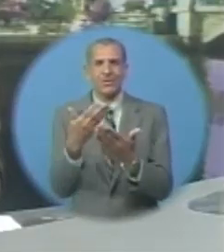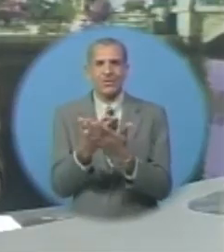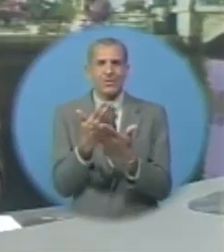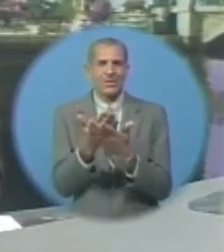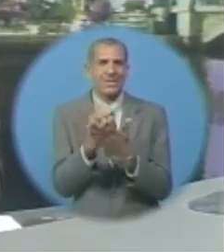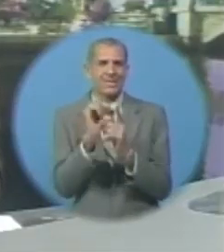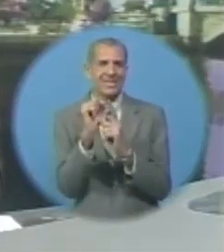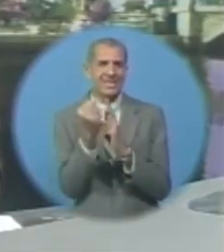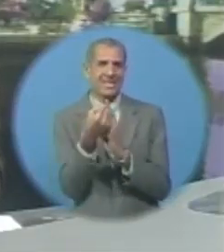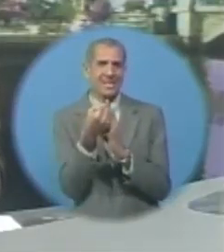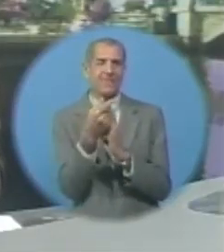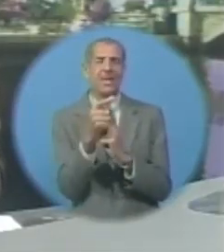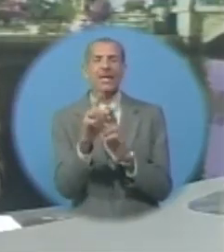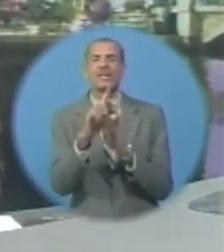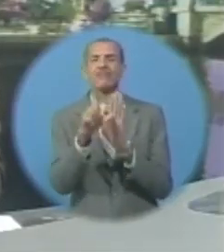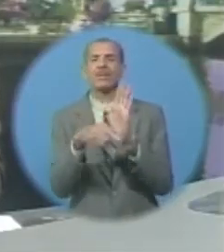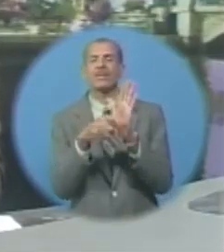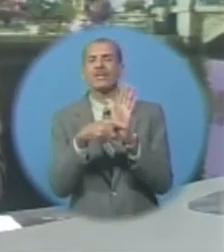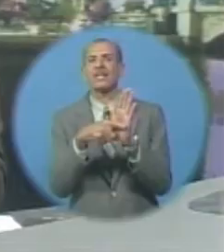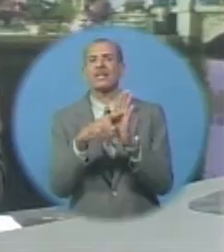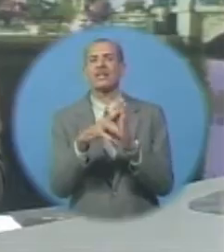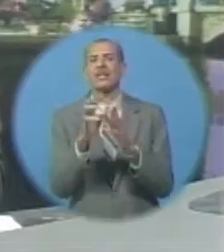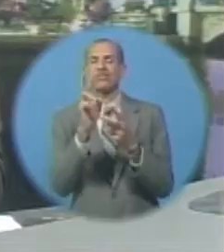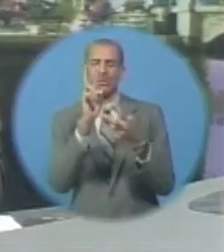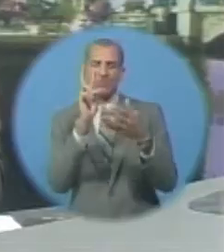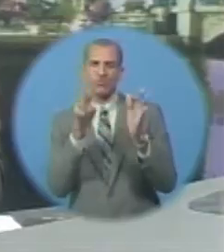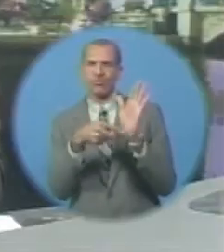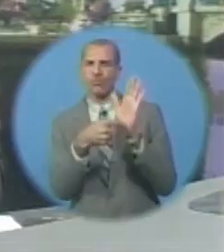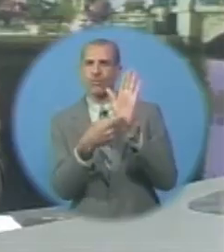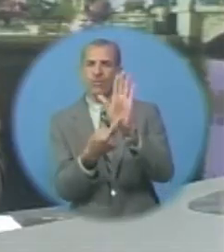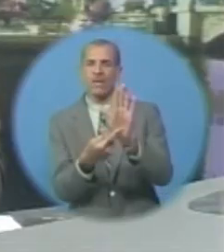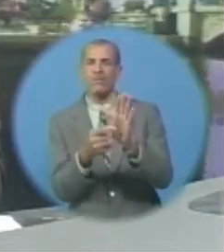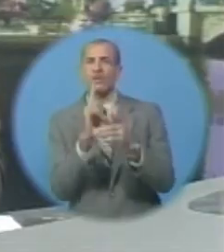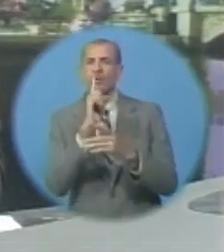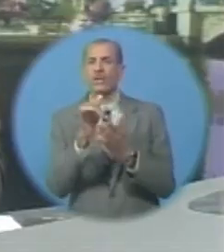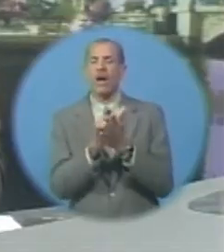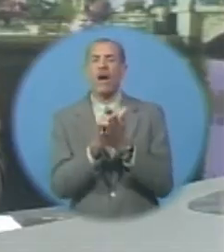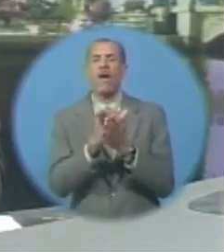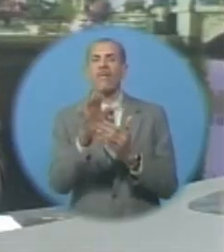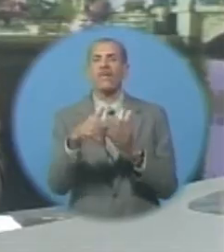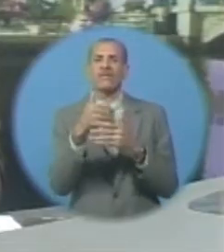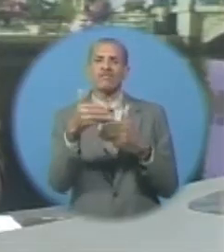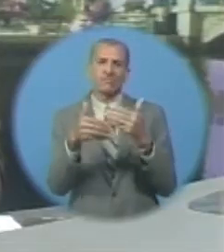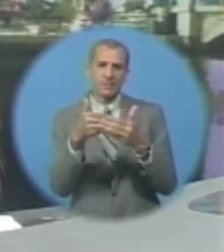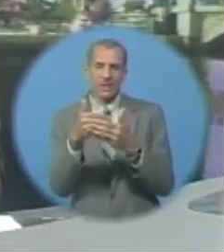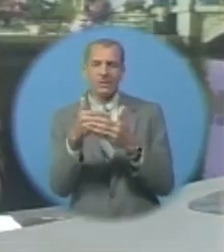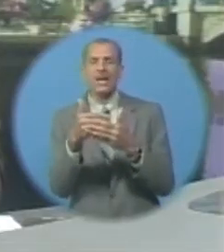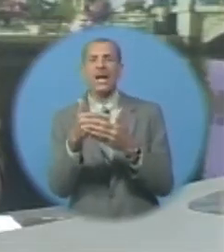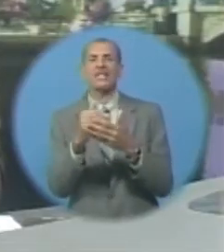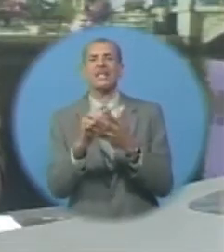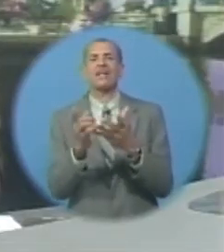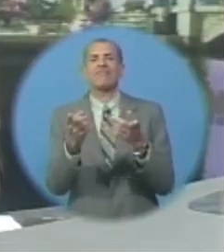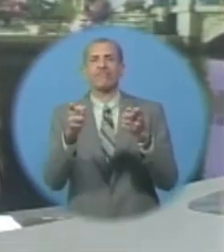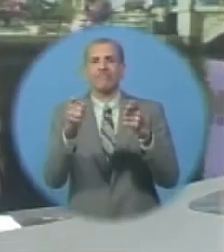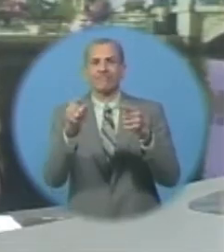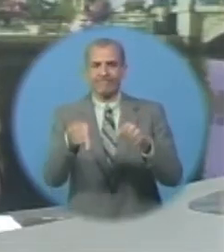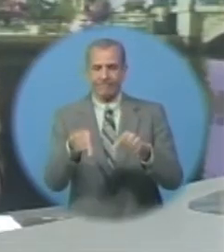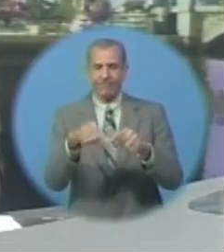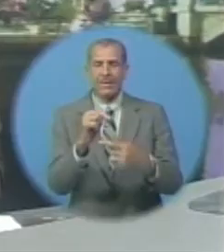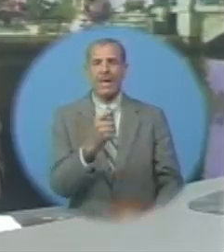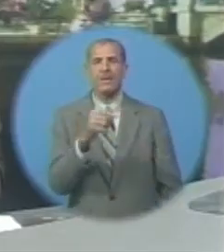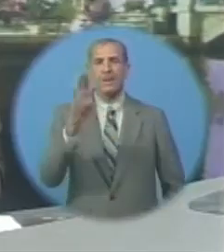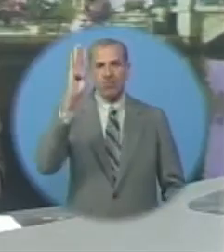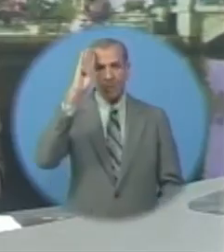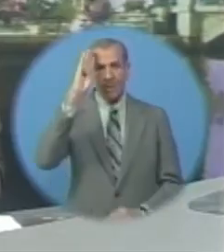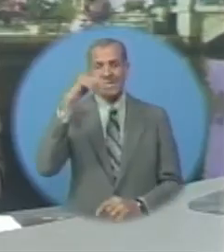The relevant legislation is also being reviewed to ensure that all is in order when the system comes into effect. Senator